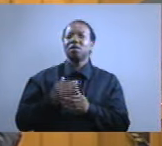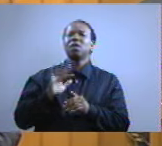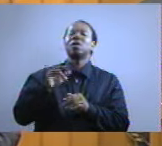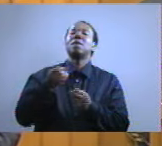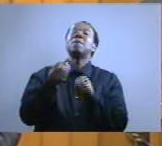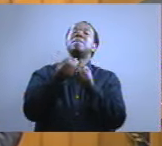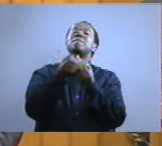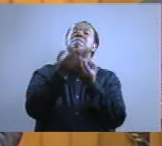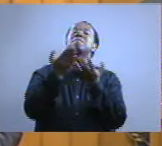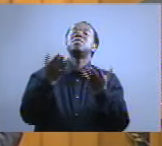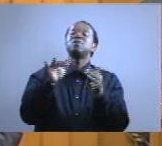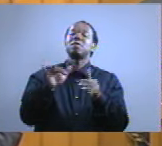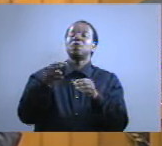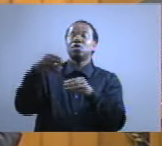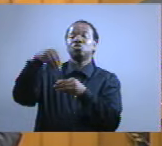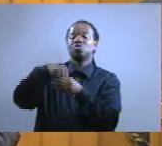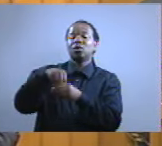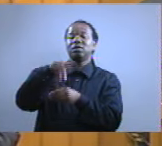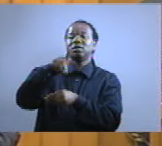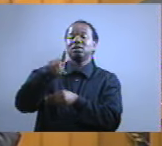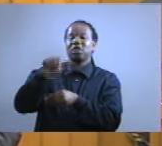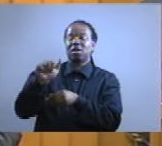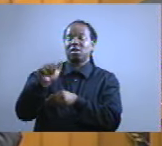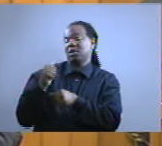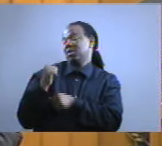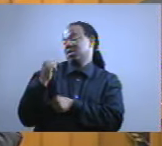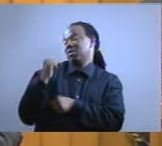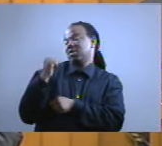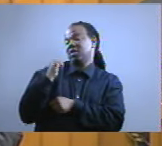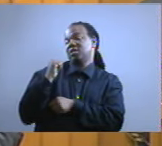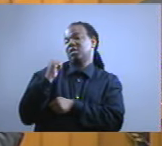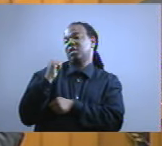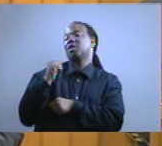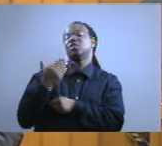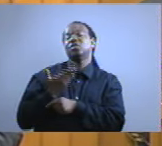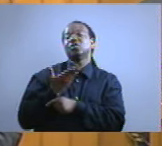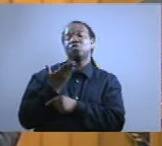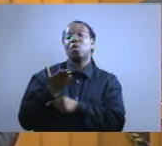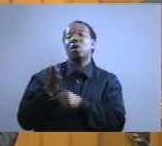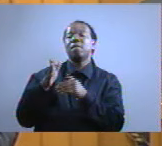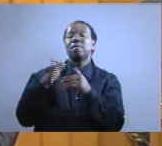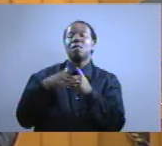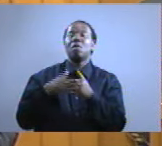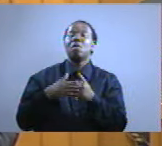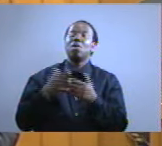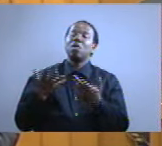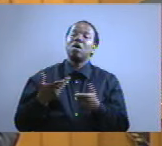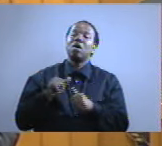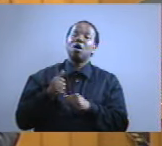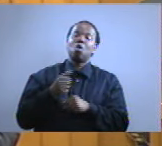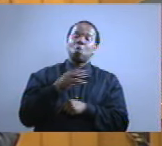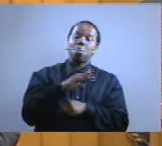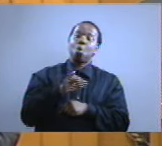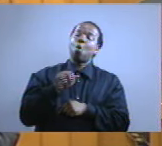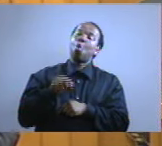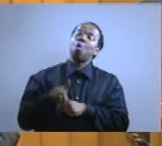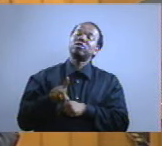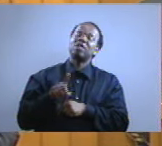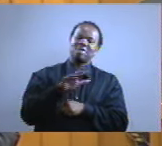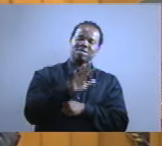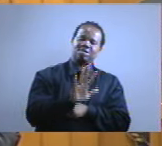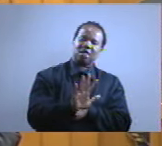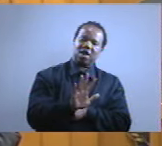the DA. Yesterday's by-election was exactly that and more. People in Ward 5 have set the